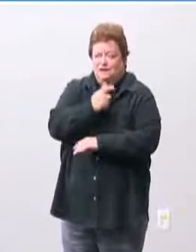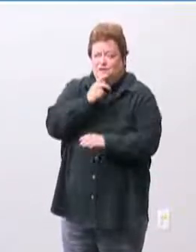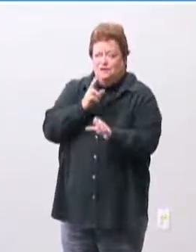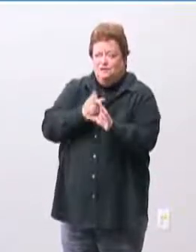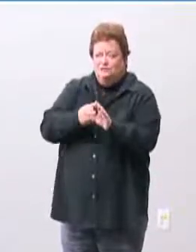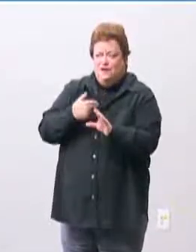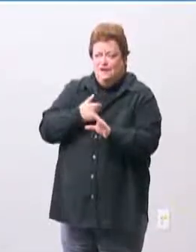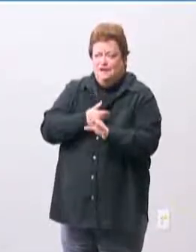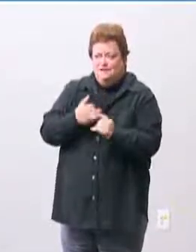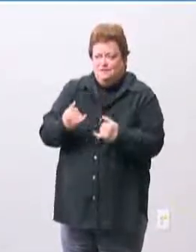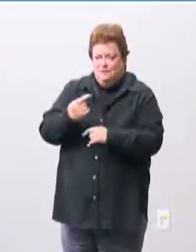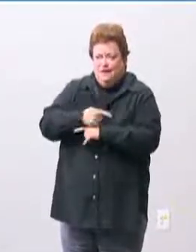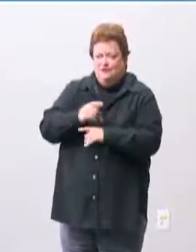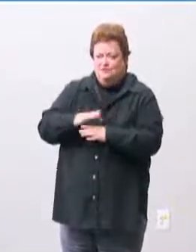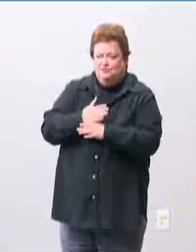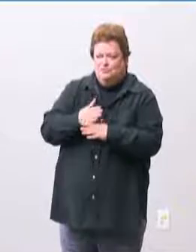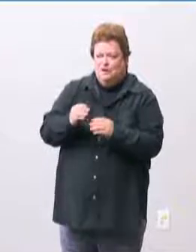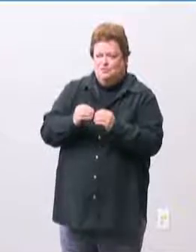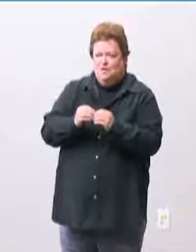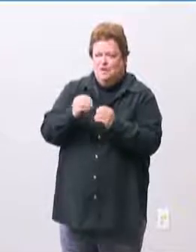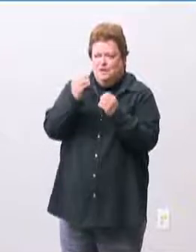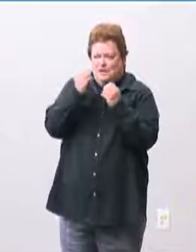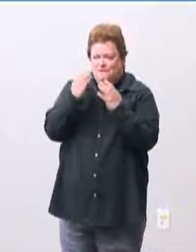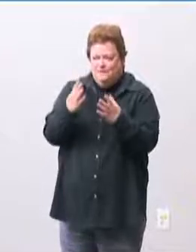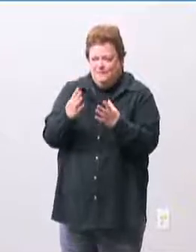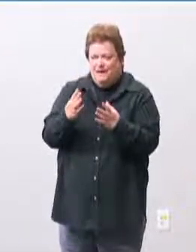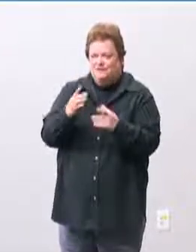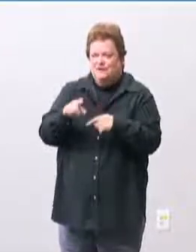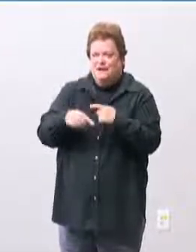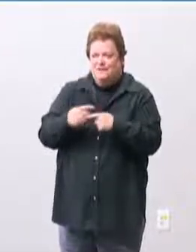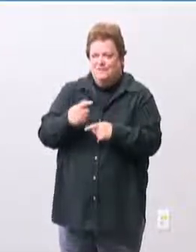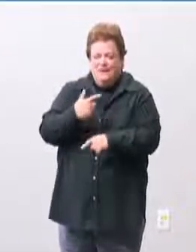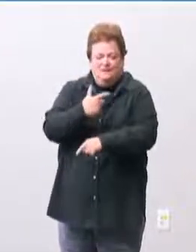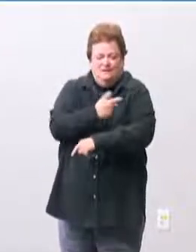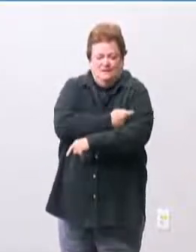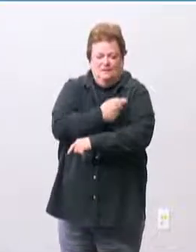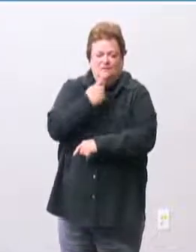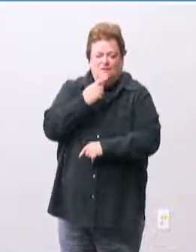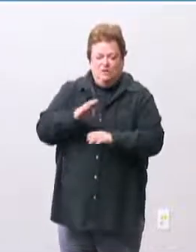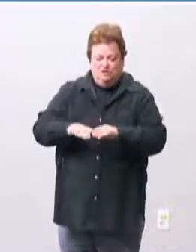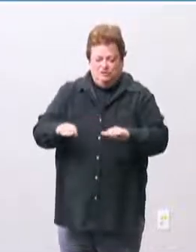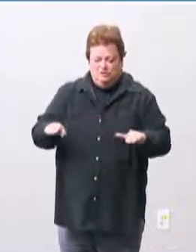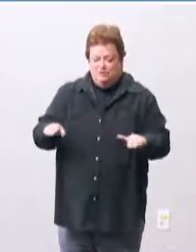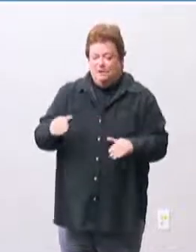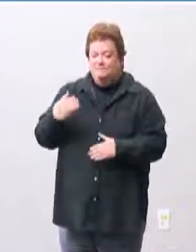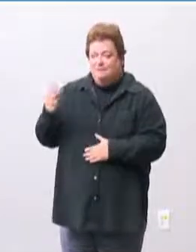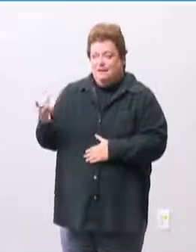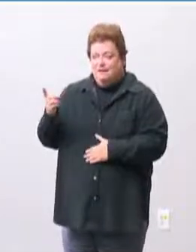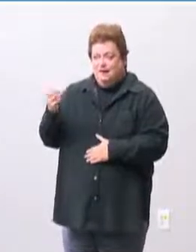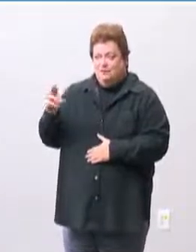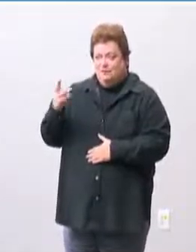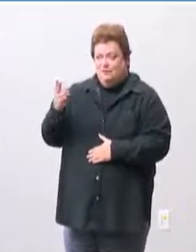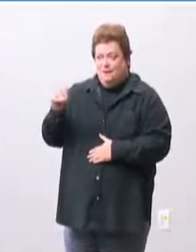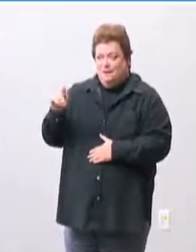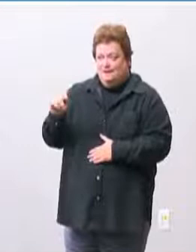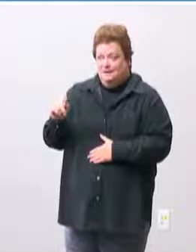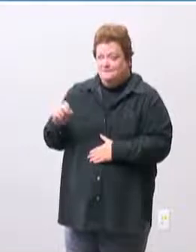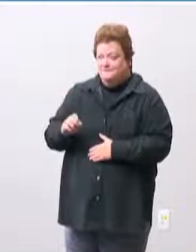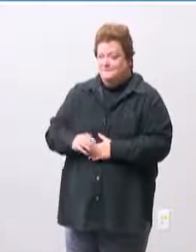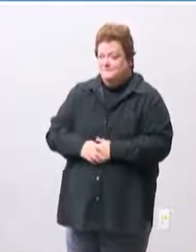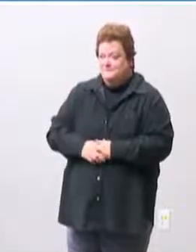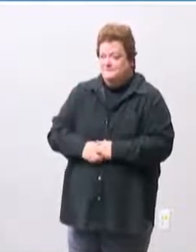us today to share more information about COVID-19 vaccine for children. Dr. White?